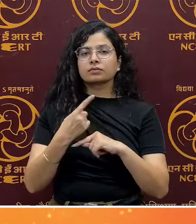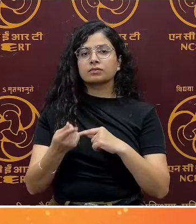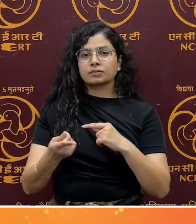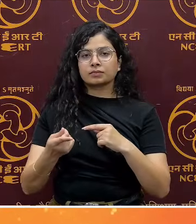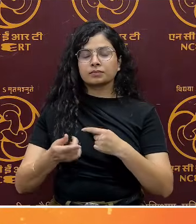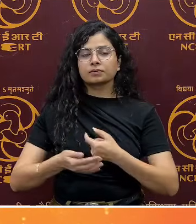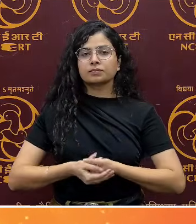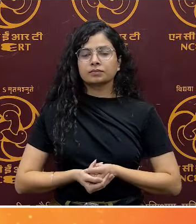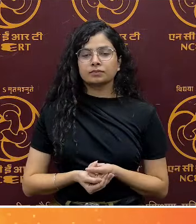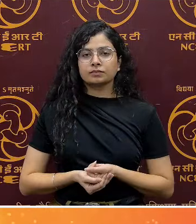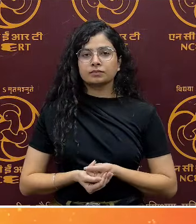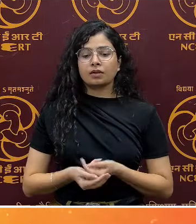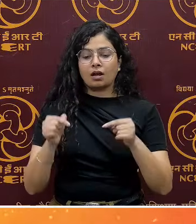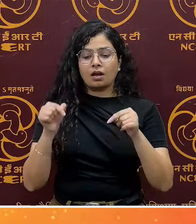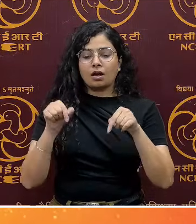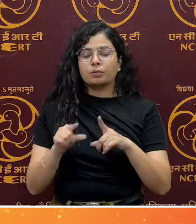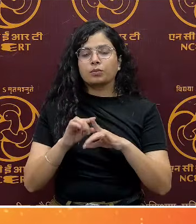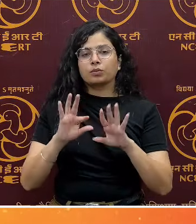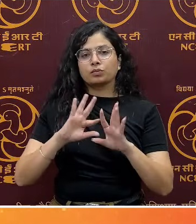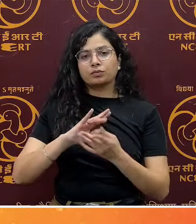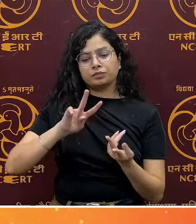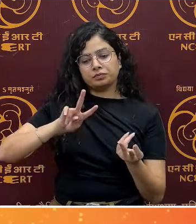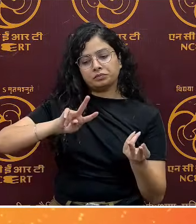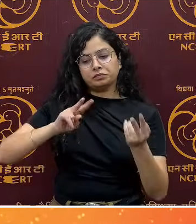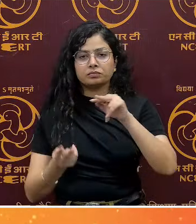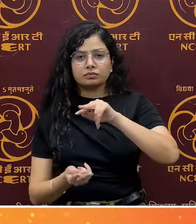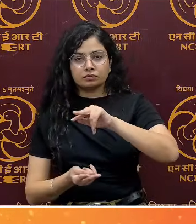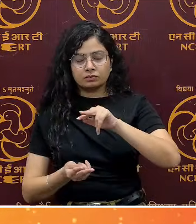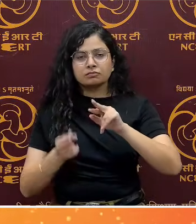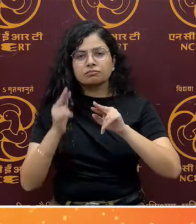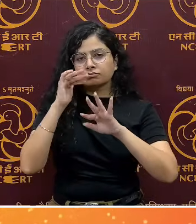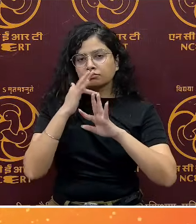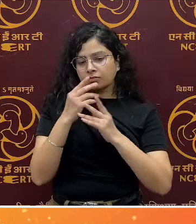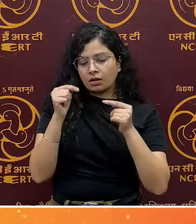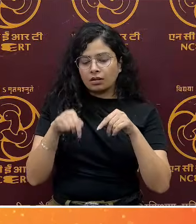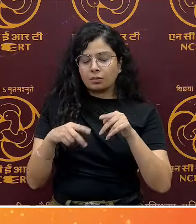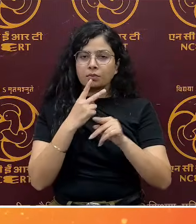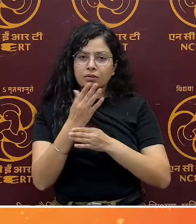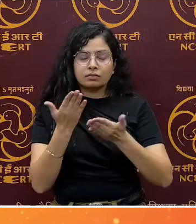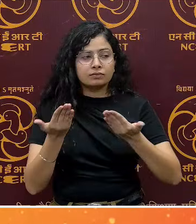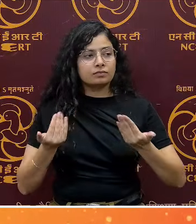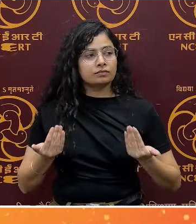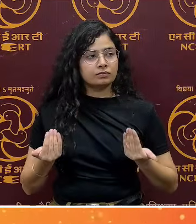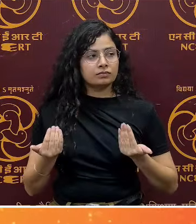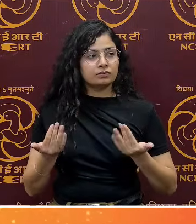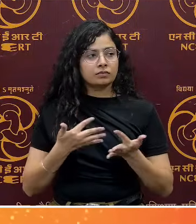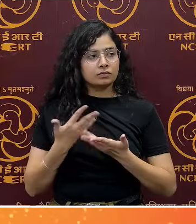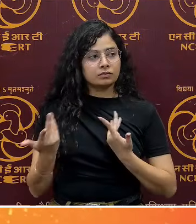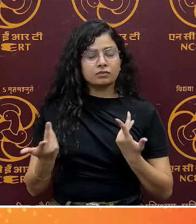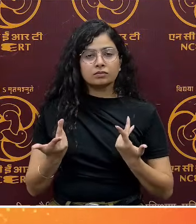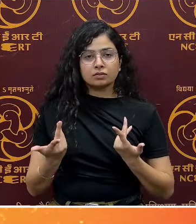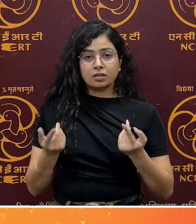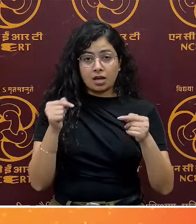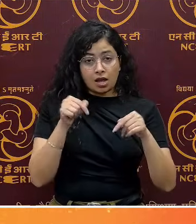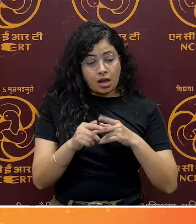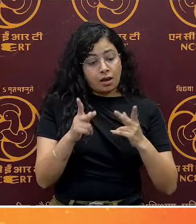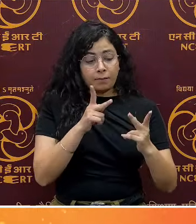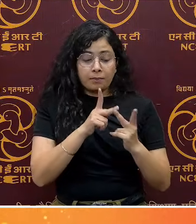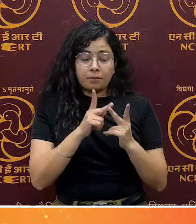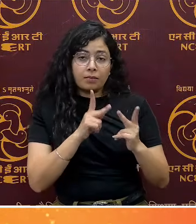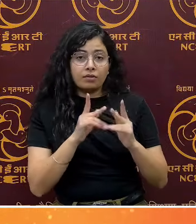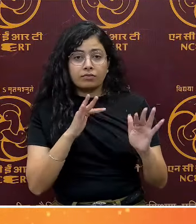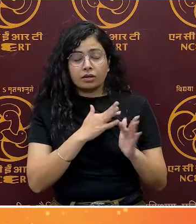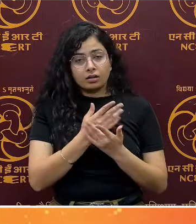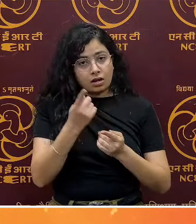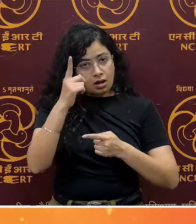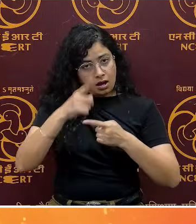and we will rotate this so that we will see whether this is exactly